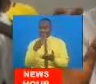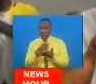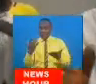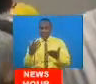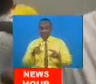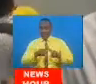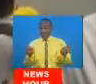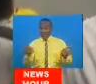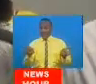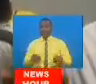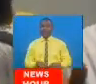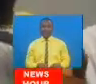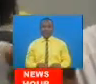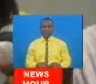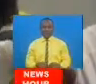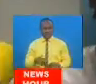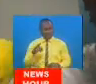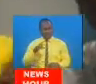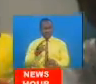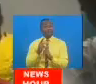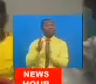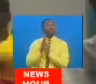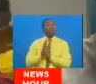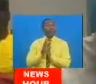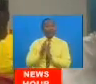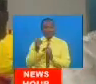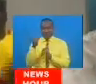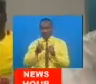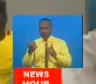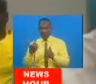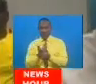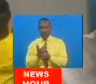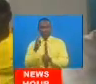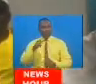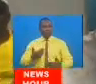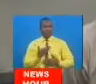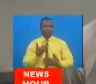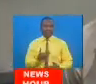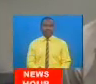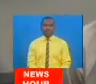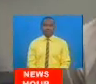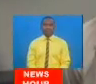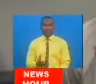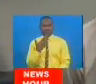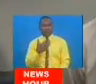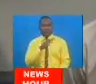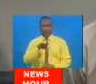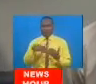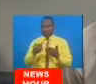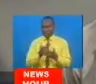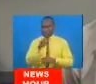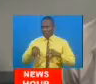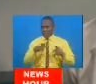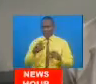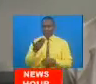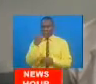a different one altogether. So they should keep praying for us. Every Ghanaian and everyone is going to be so happy this very year. We thank them all. God bless them. And we